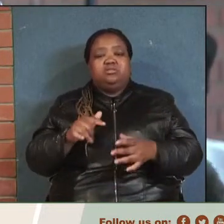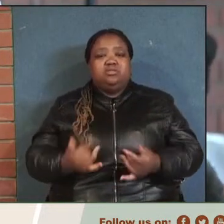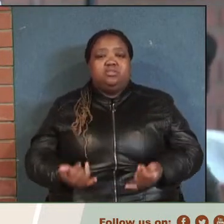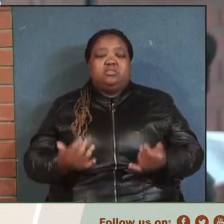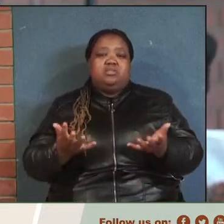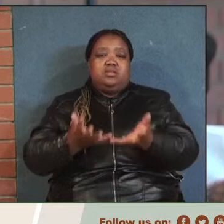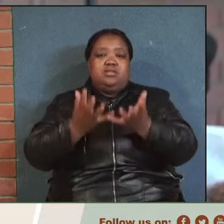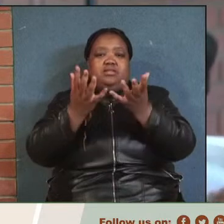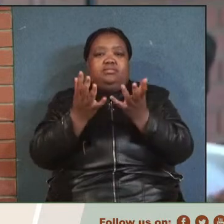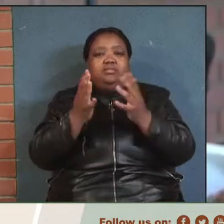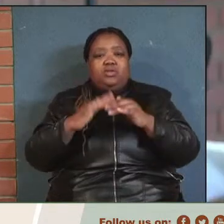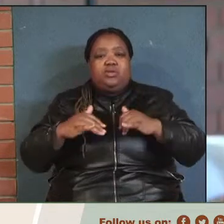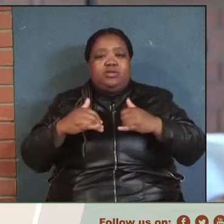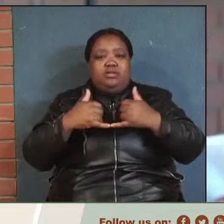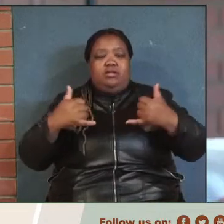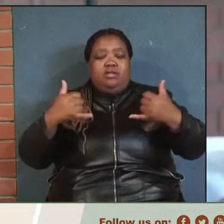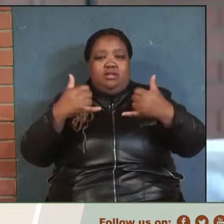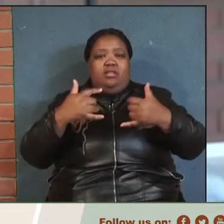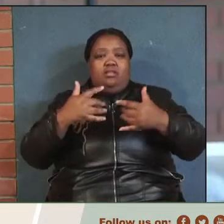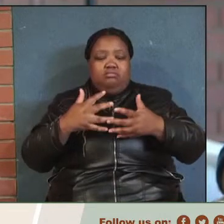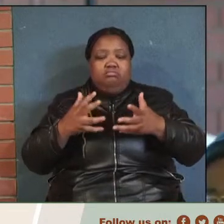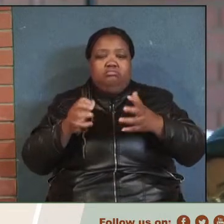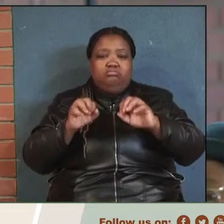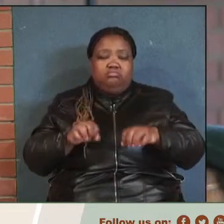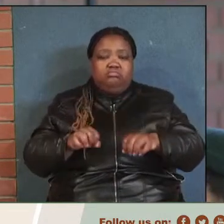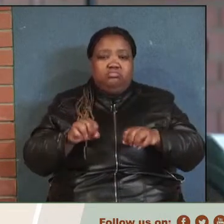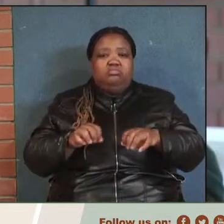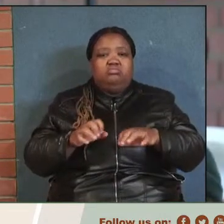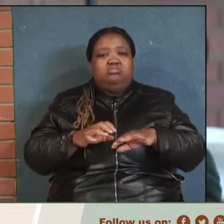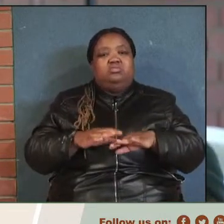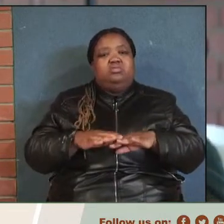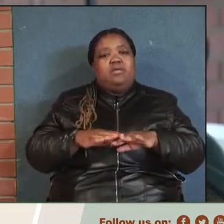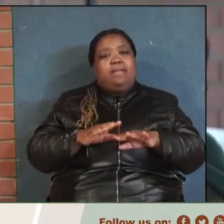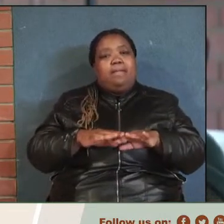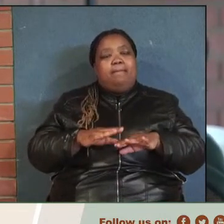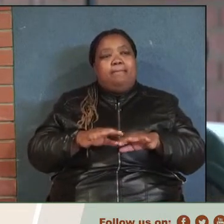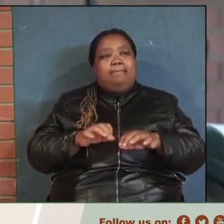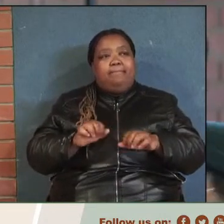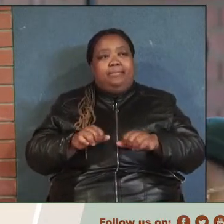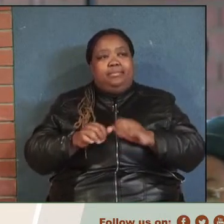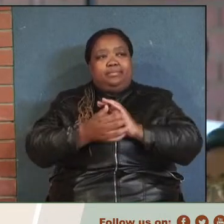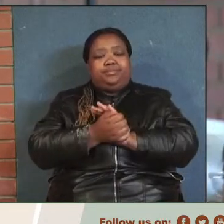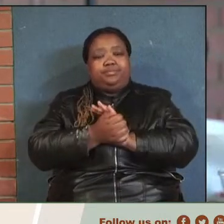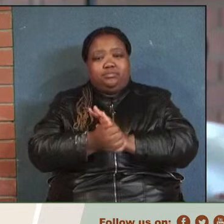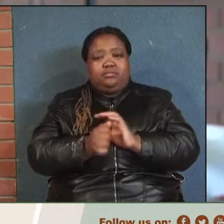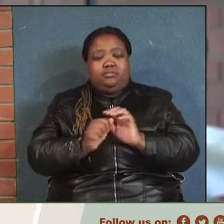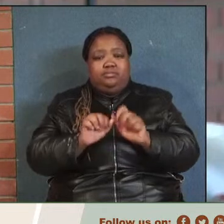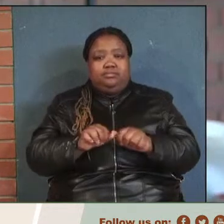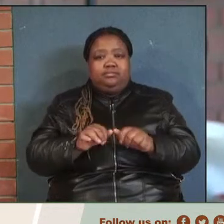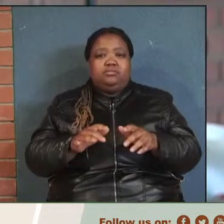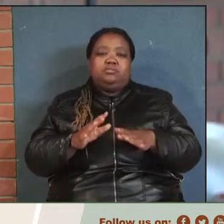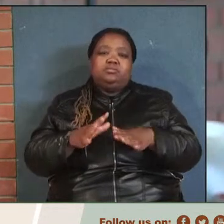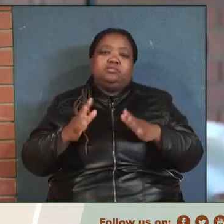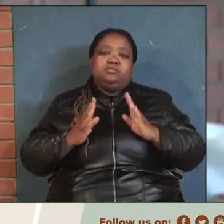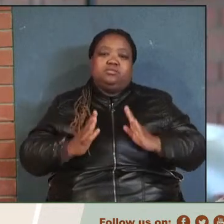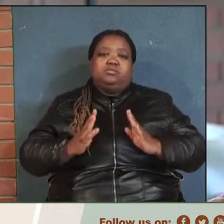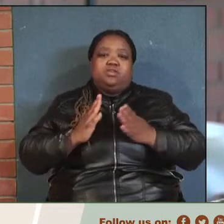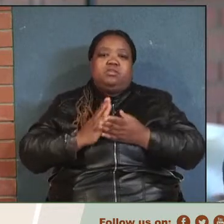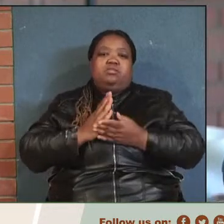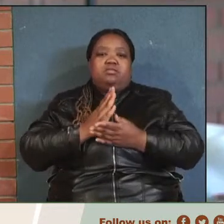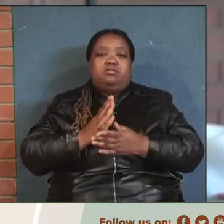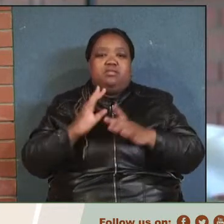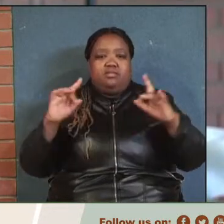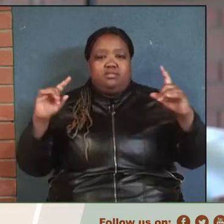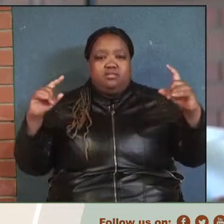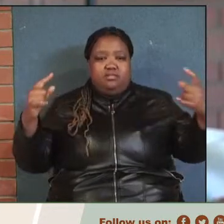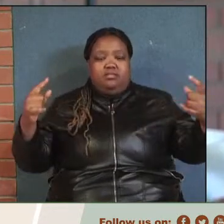world to advance the quality of life of all citizens and free the potential of each person. The declaration by the Human Rights Council of the United Nations General